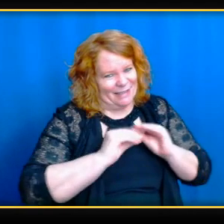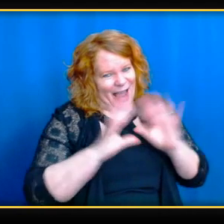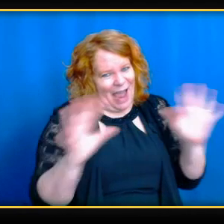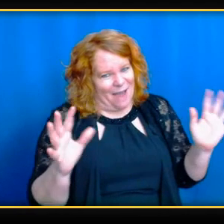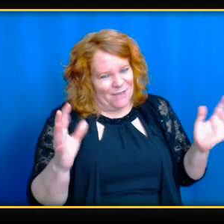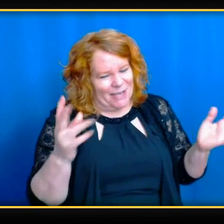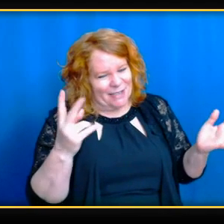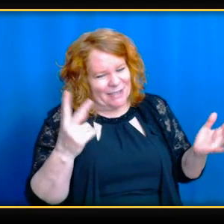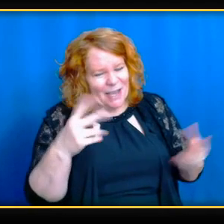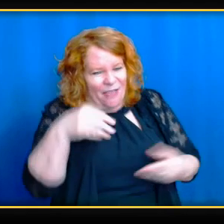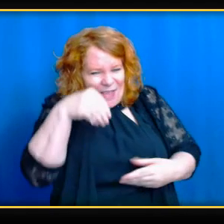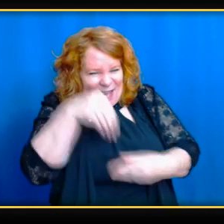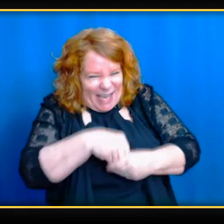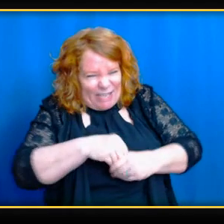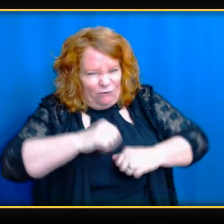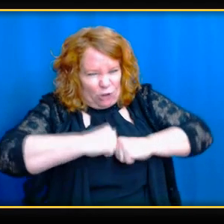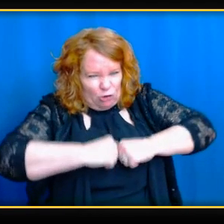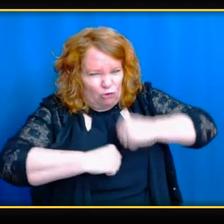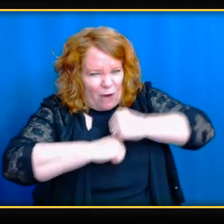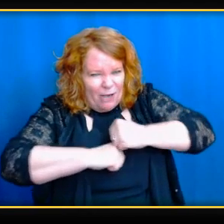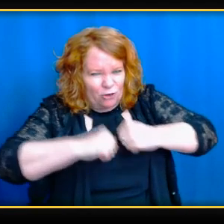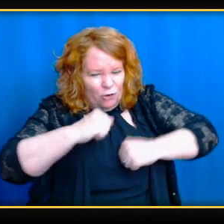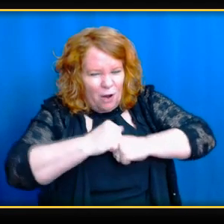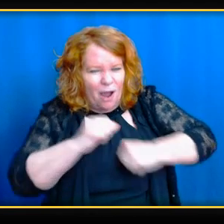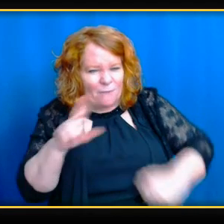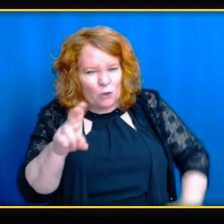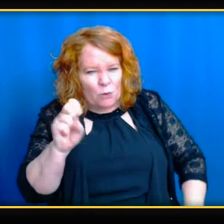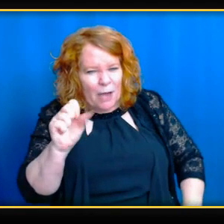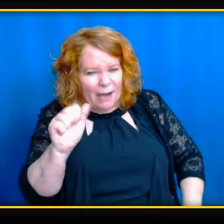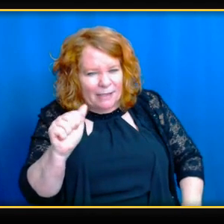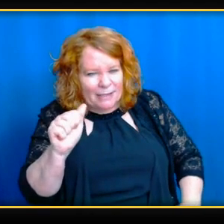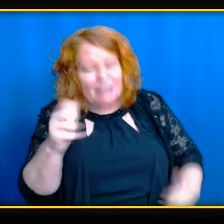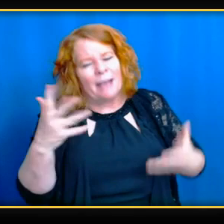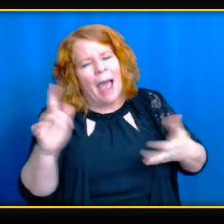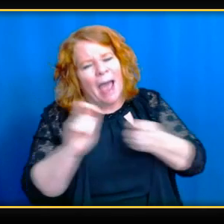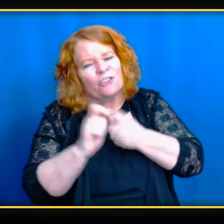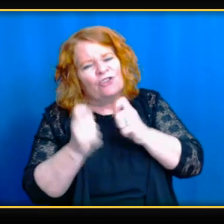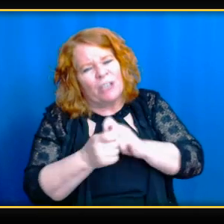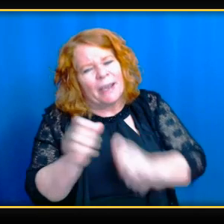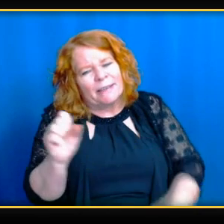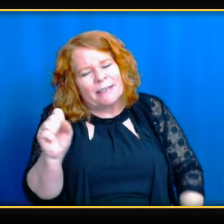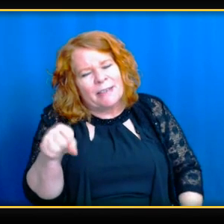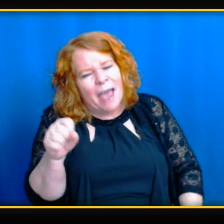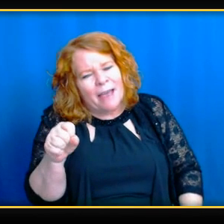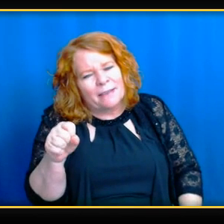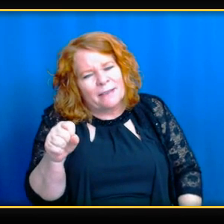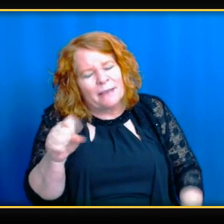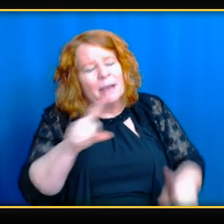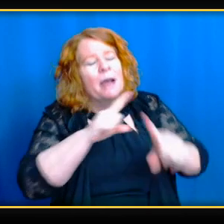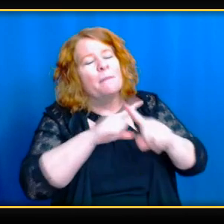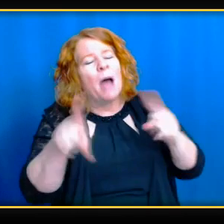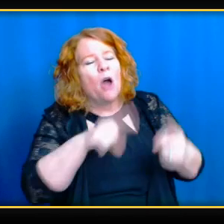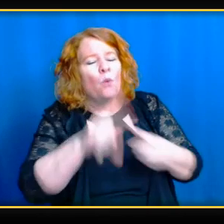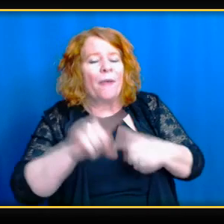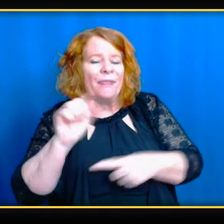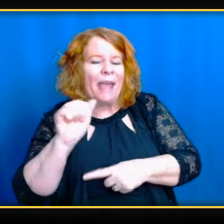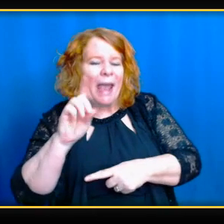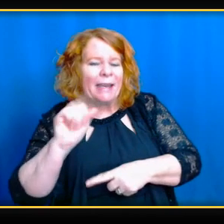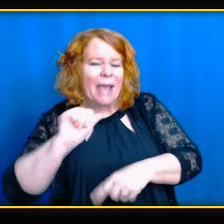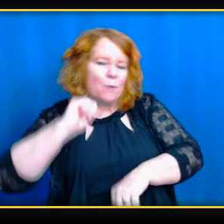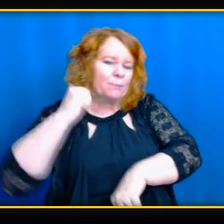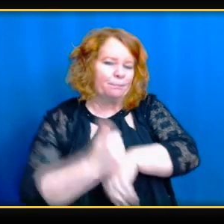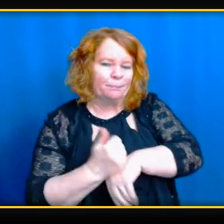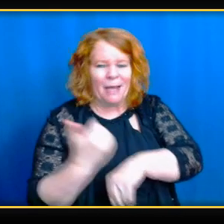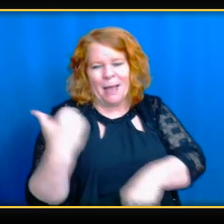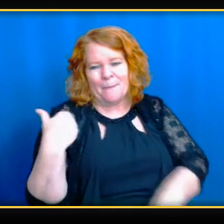infrastructure of the United States has changed. But when the ADA came into being in 1990, for example,